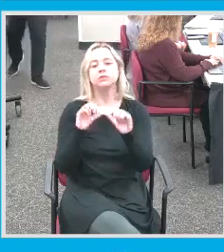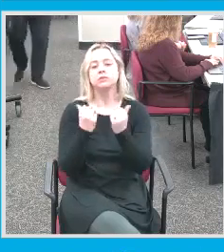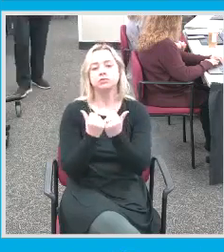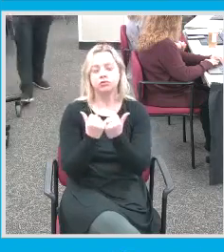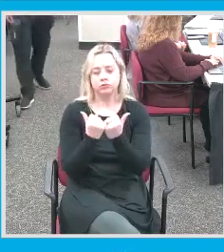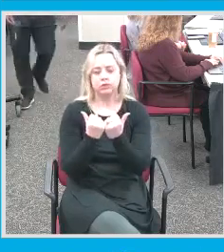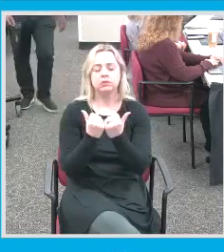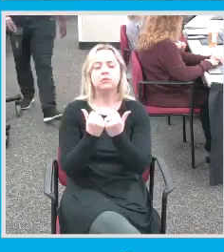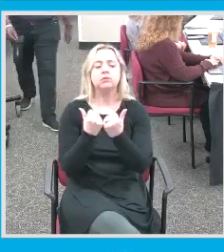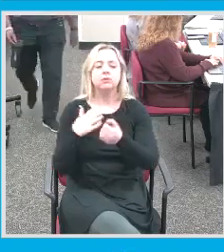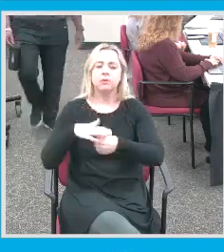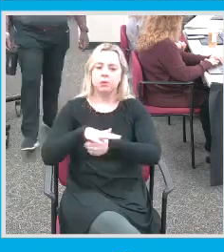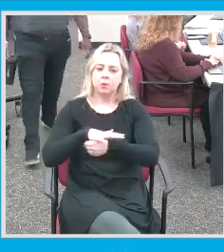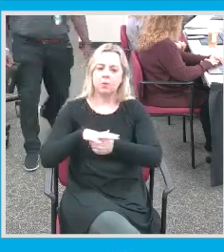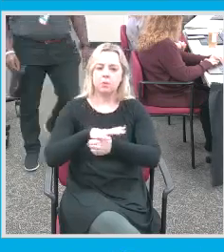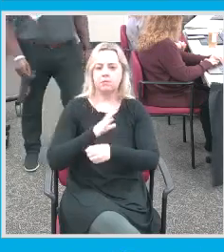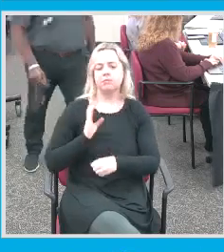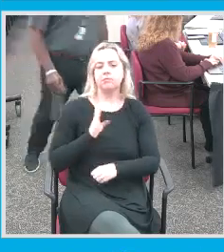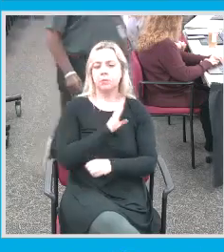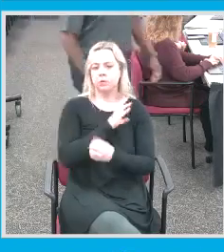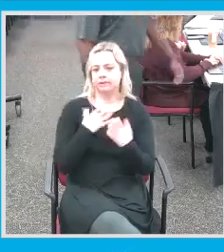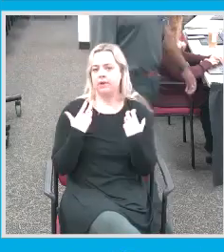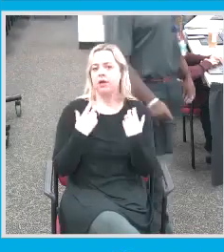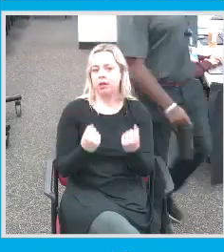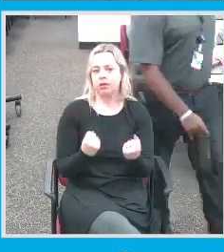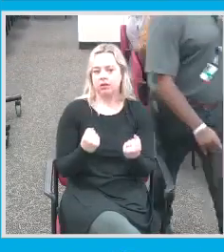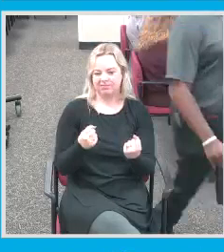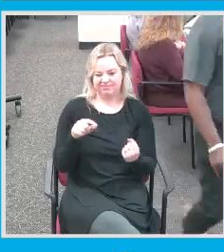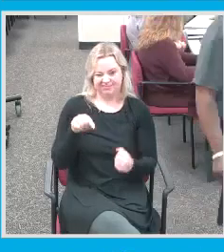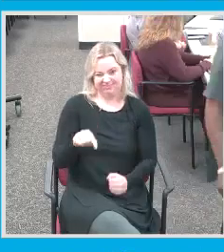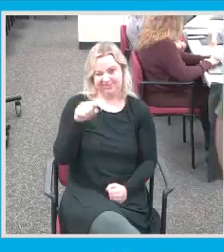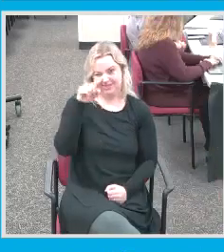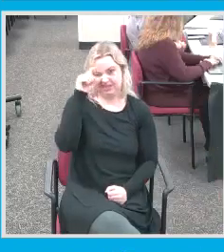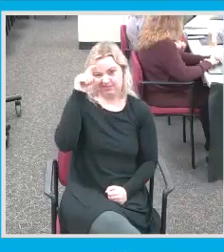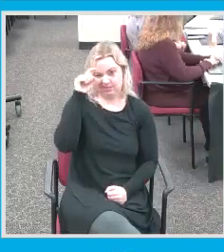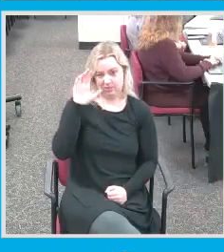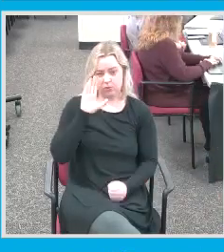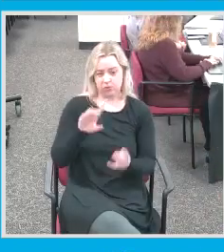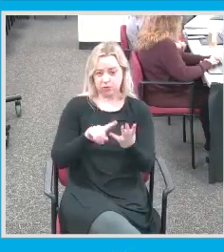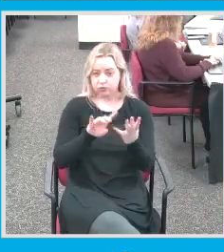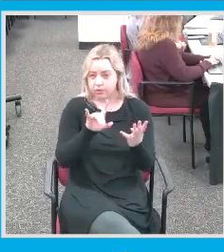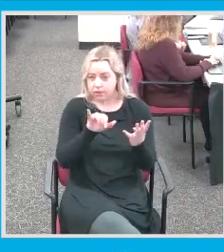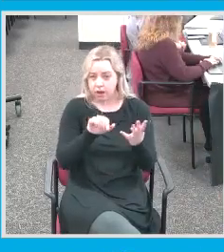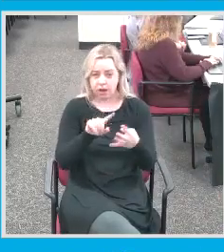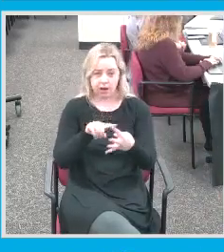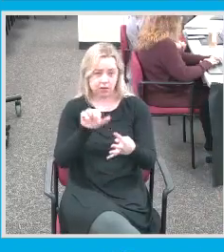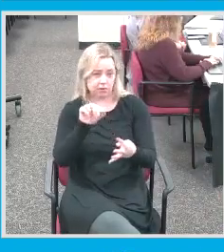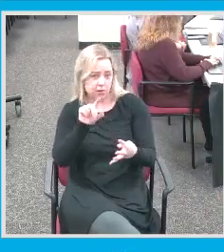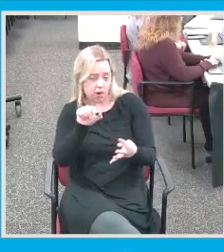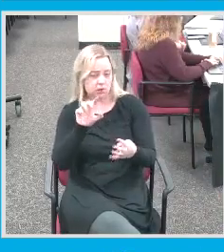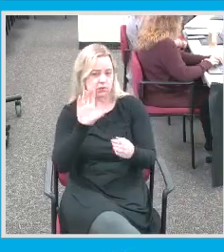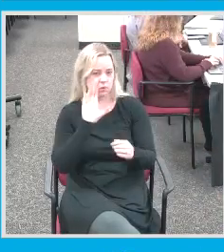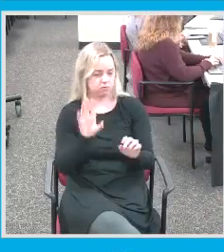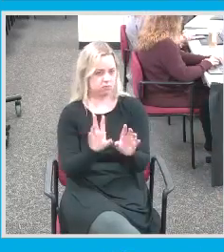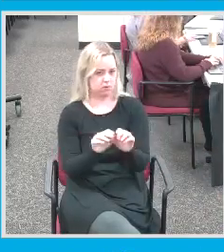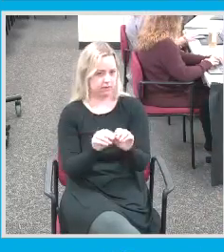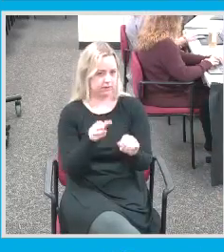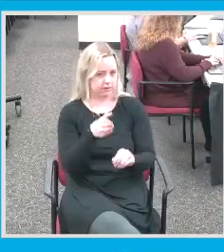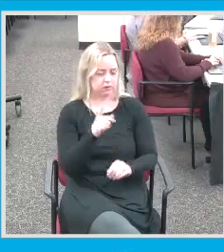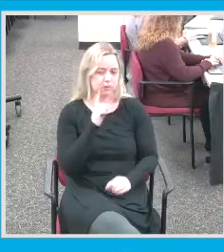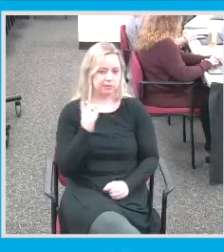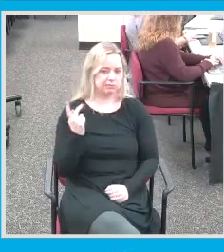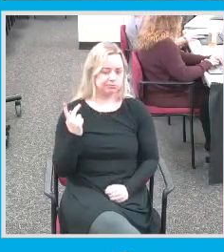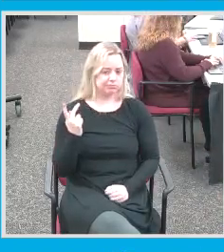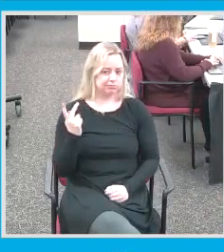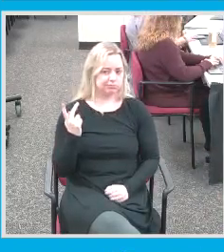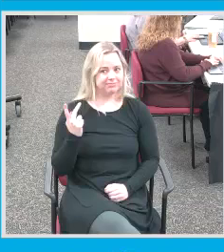of Local Boards of Health this summer. It's the end of July, beginning of August. And she has